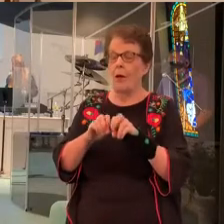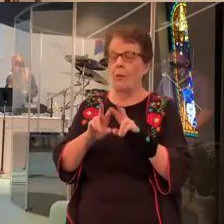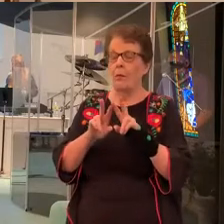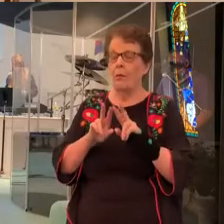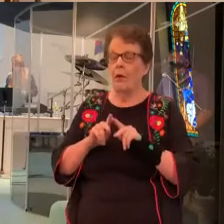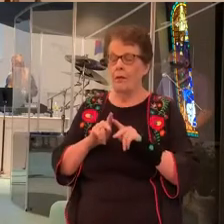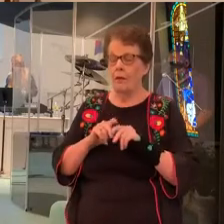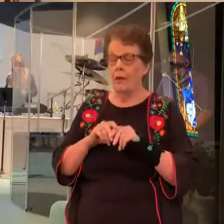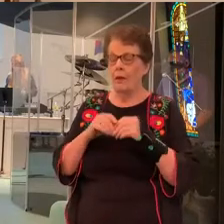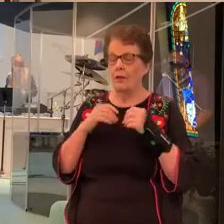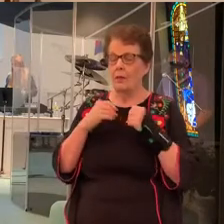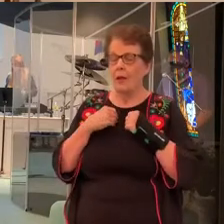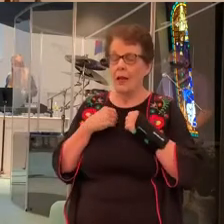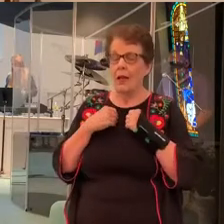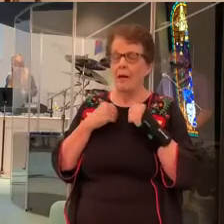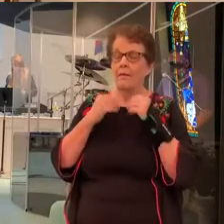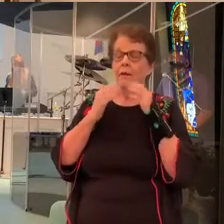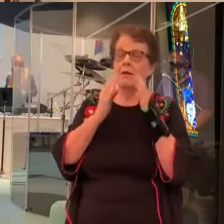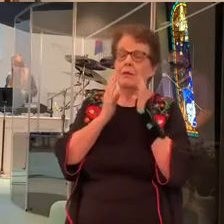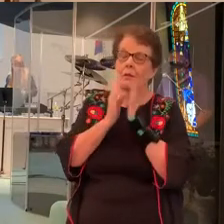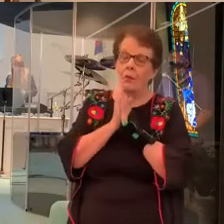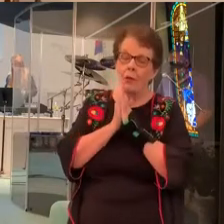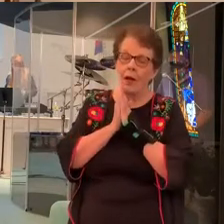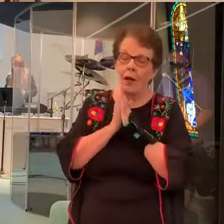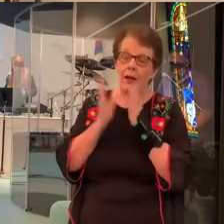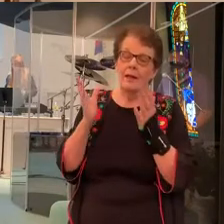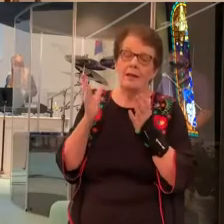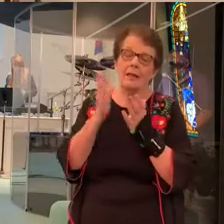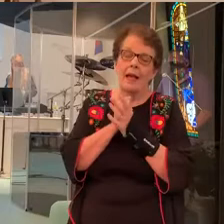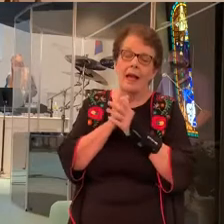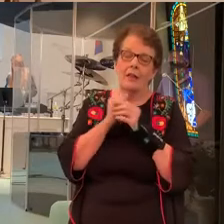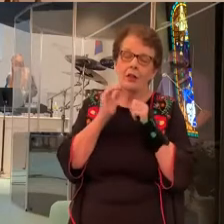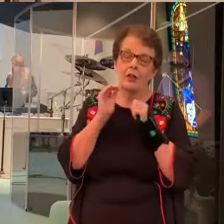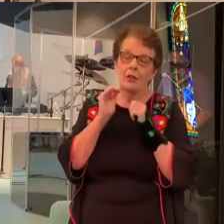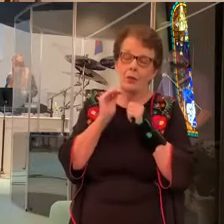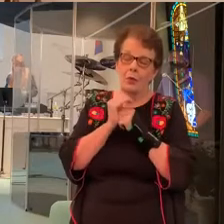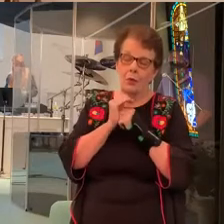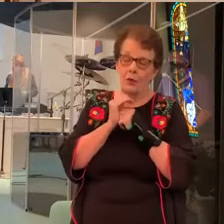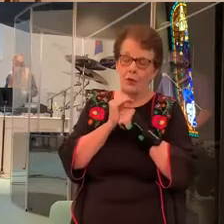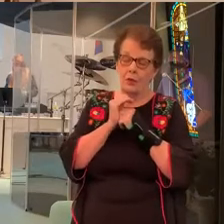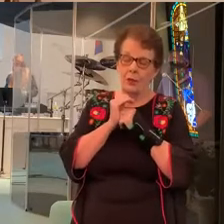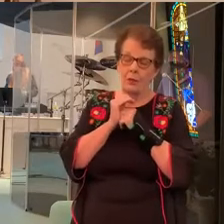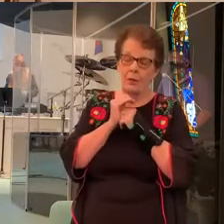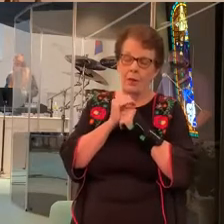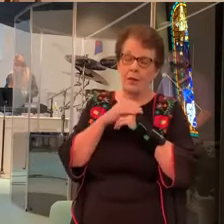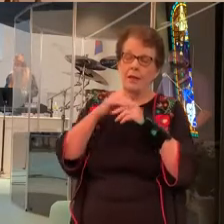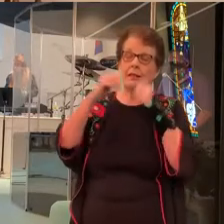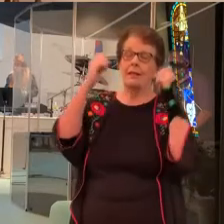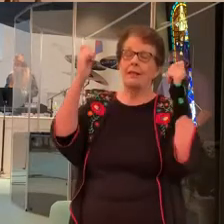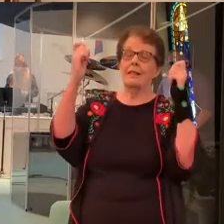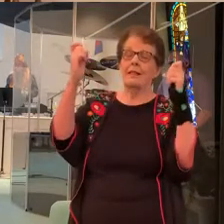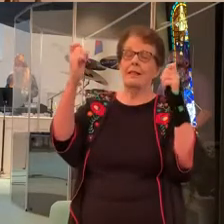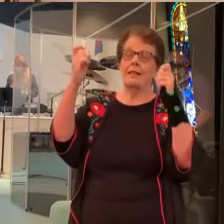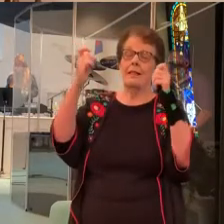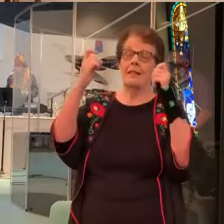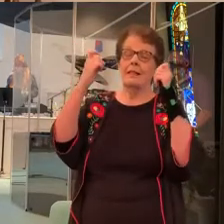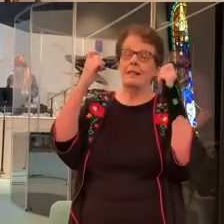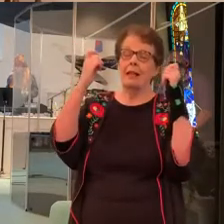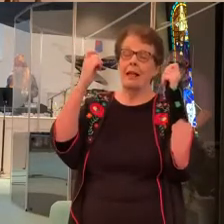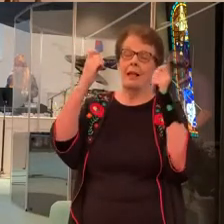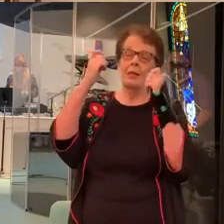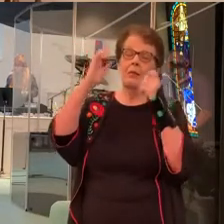our responsibility as your people to gather, to worship you, to celebrate